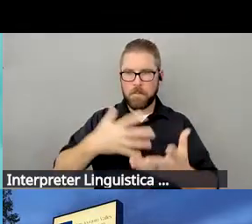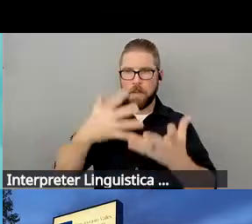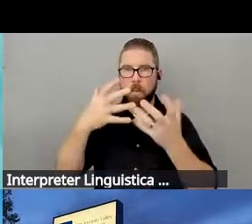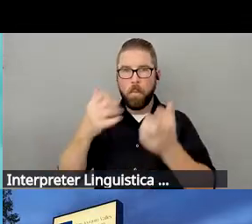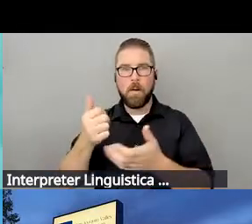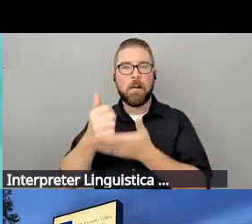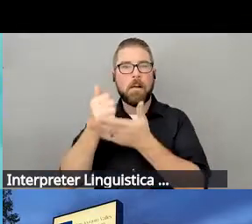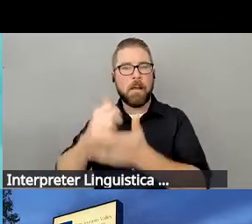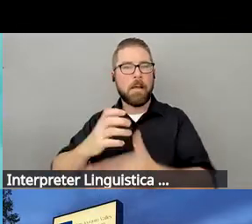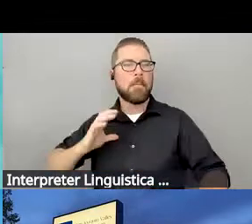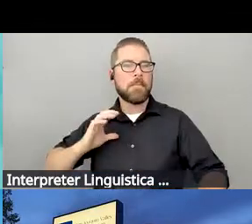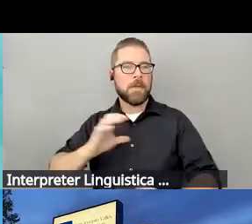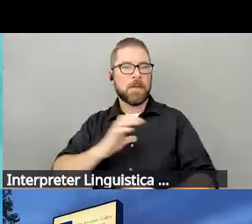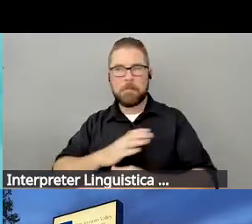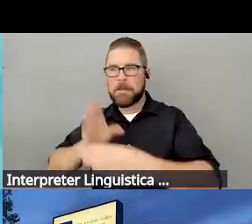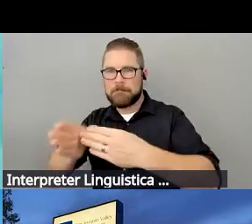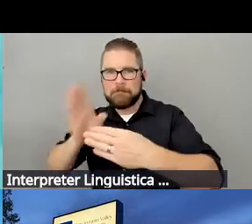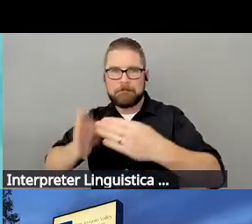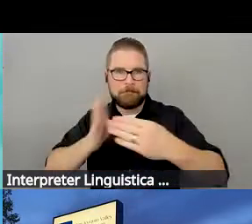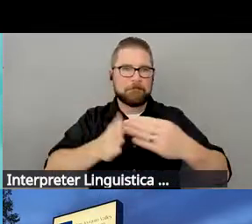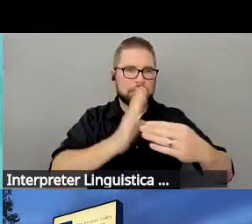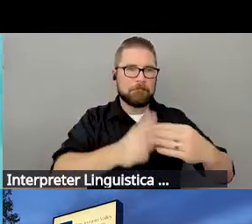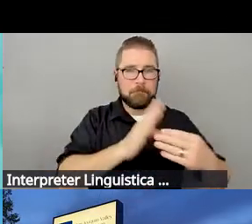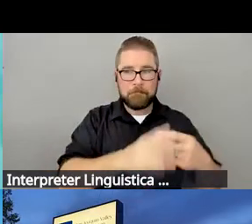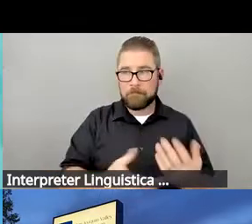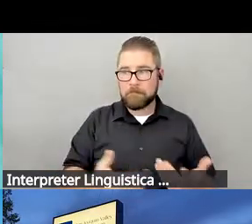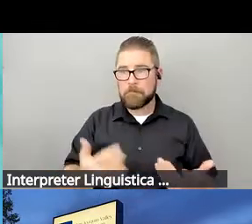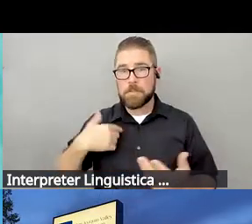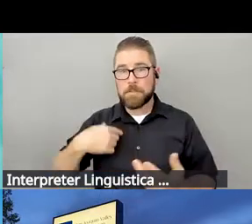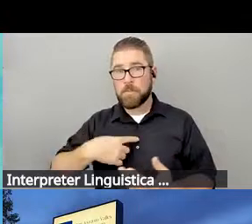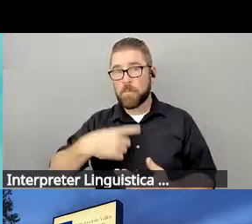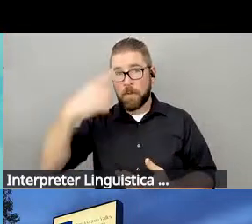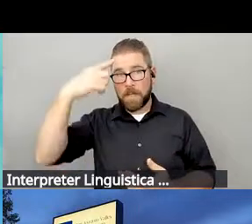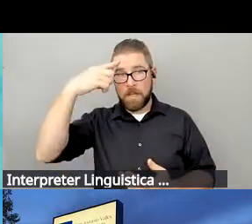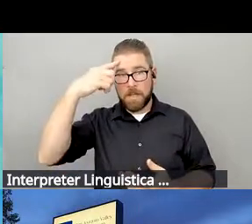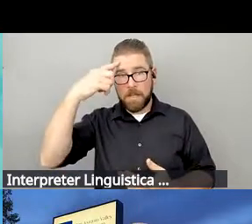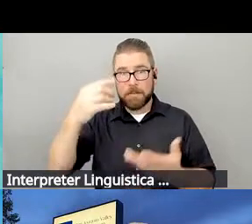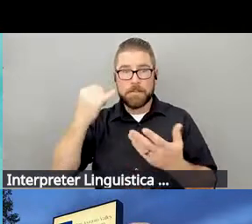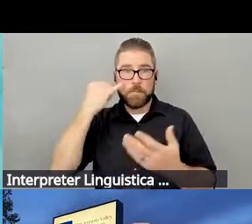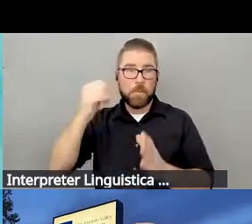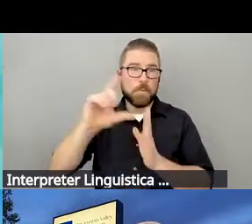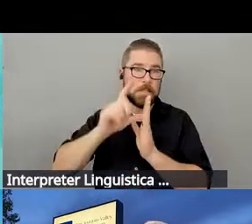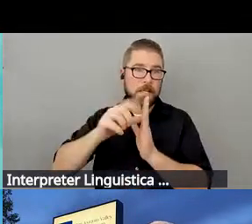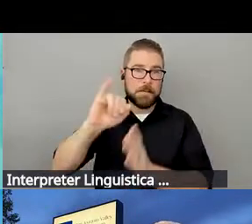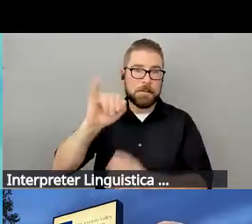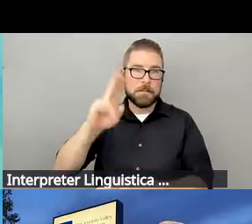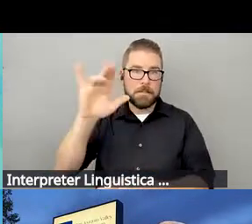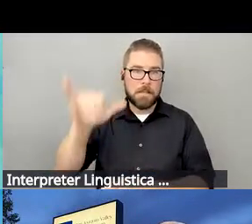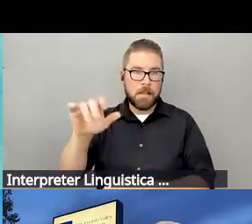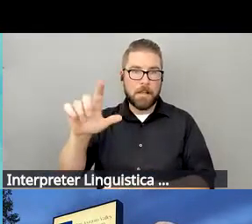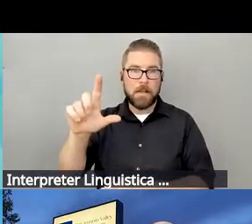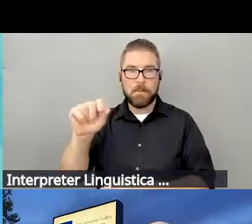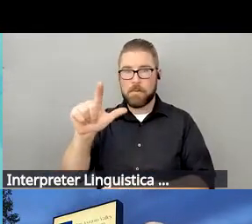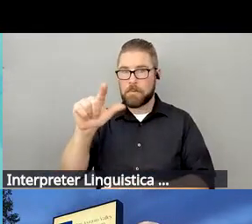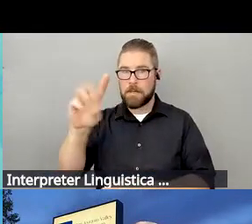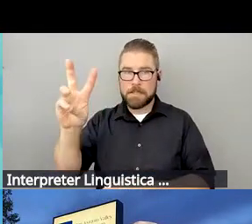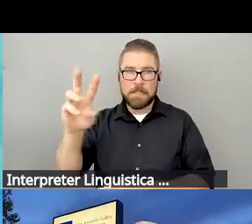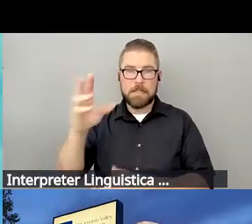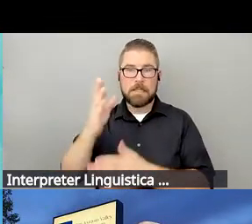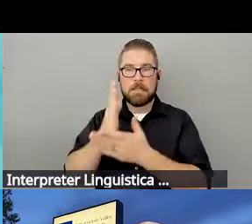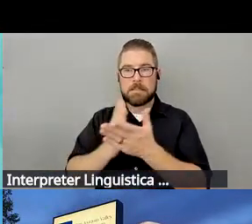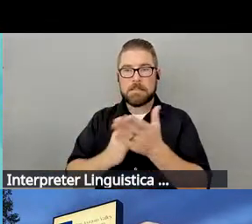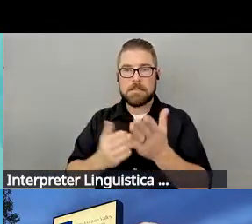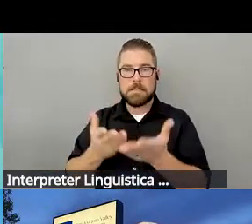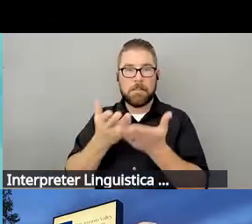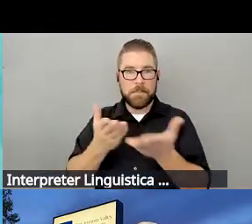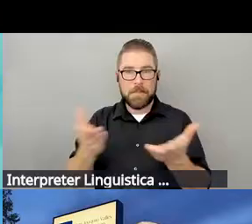And so we're anticipating, even if we don't quite, we get to July of 2026 and there's still measures that we haven't quite completed, we do foresee